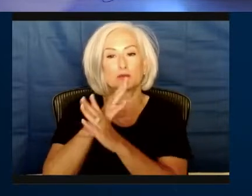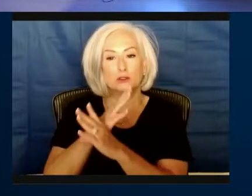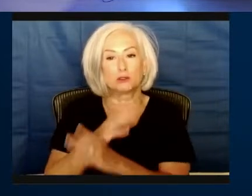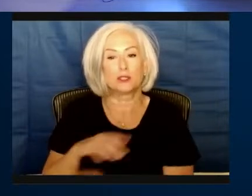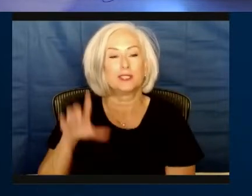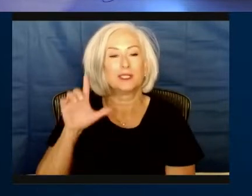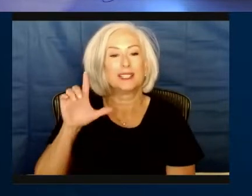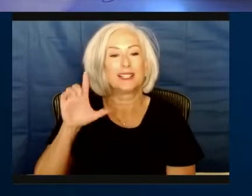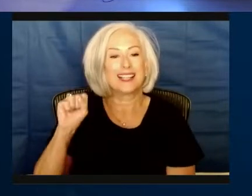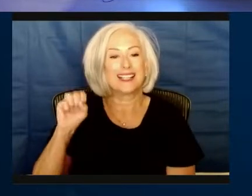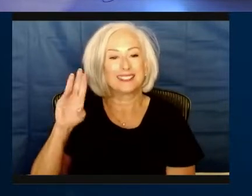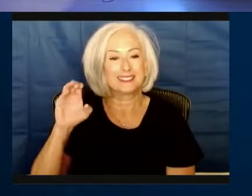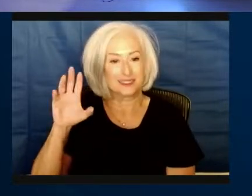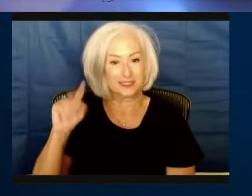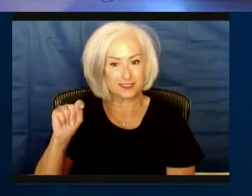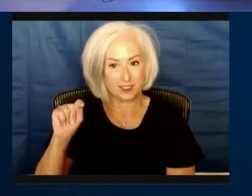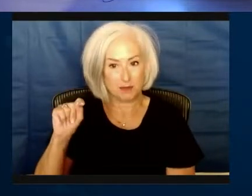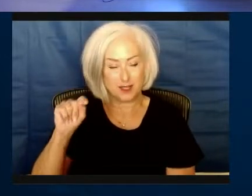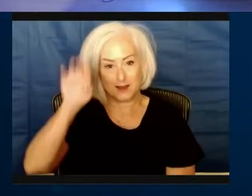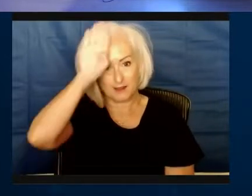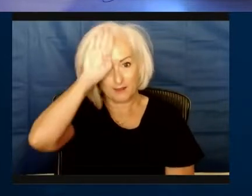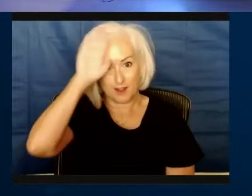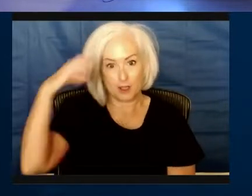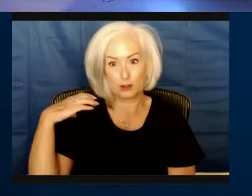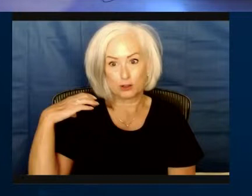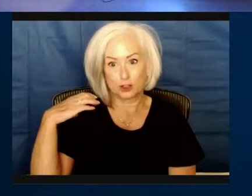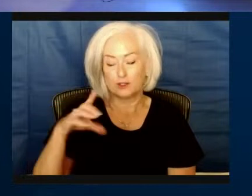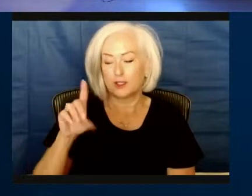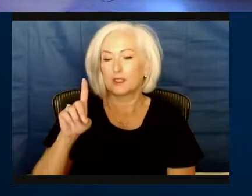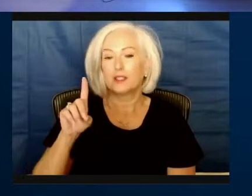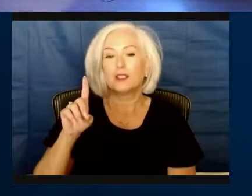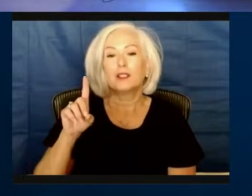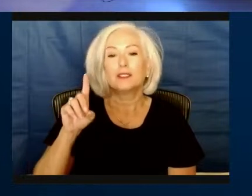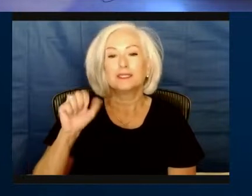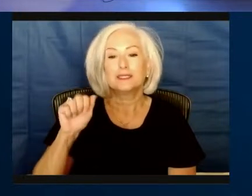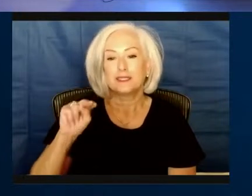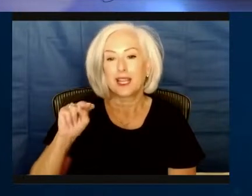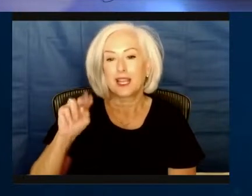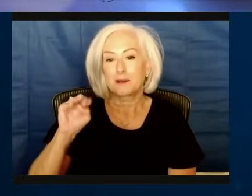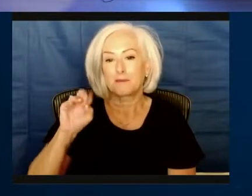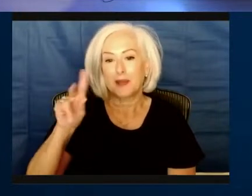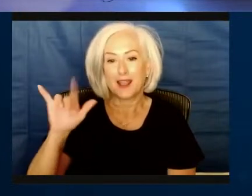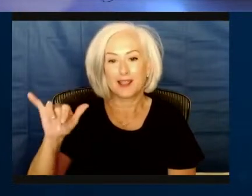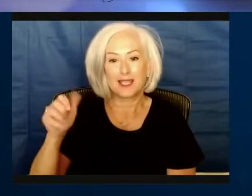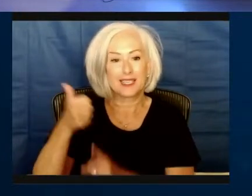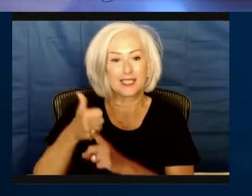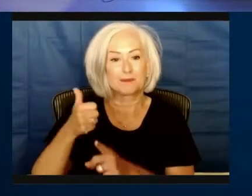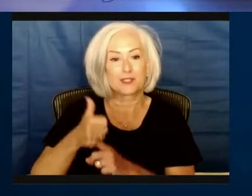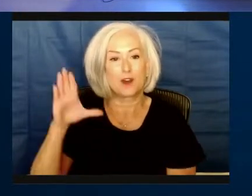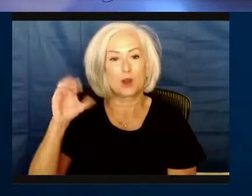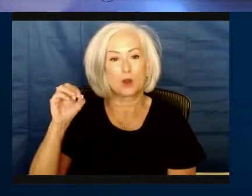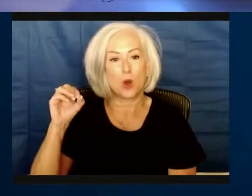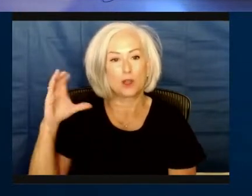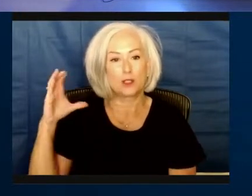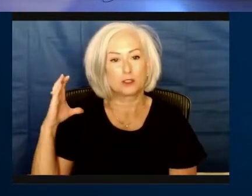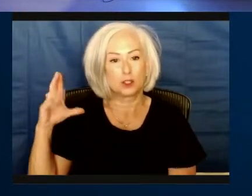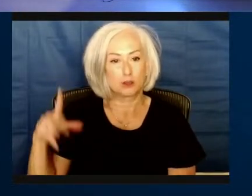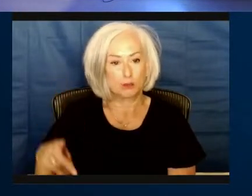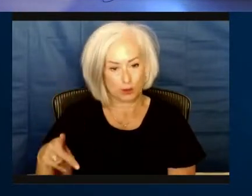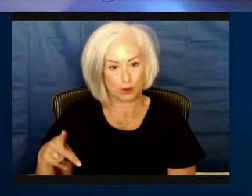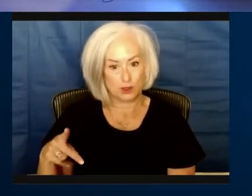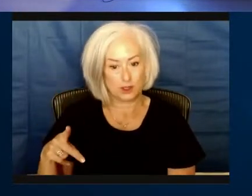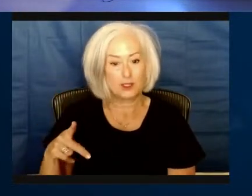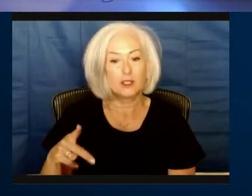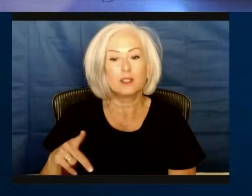Chief Dan Manley, who is also co-chair of MARC Emergency Response, and Matt Dougherty, Director of